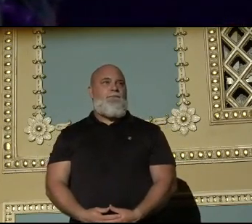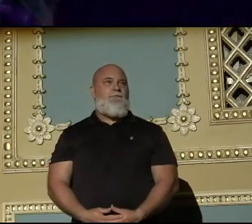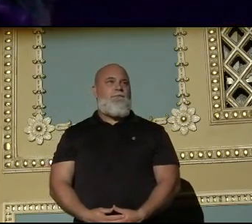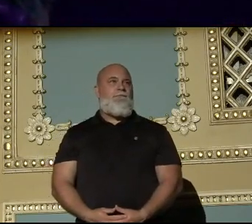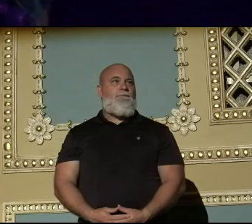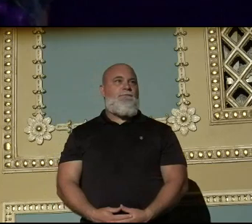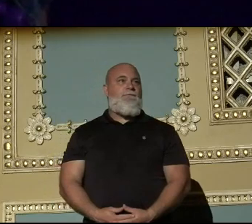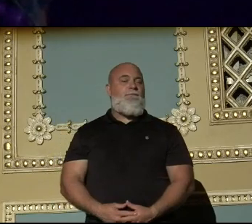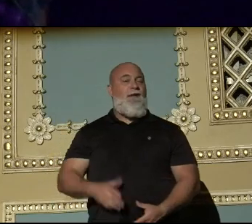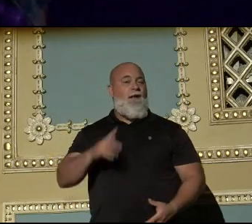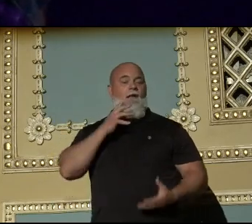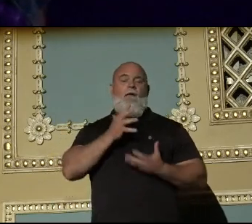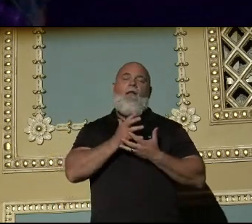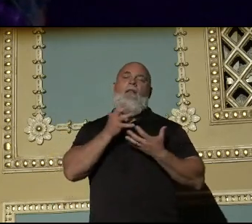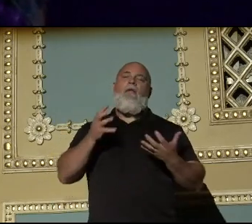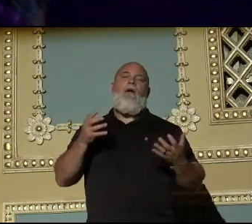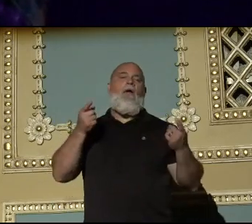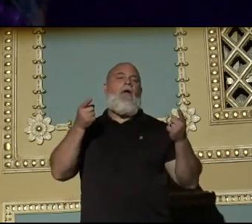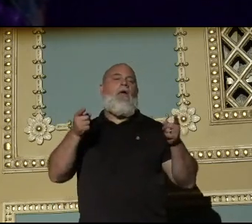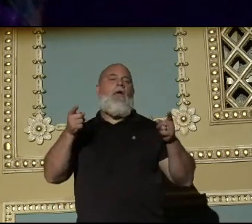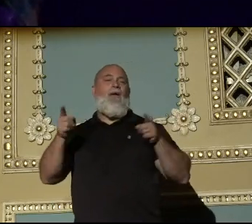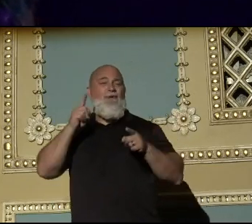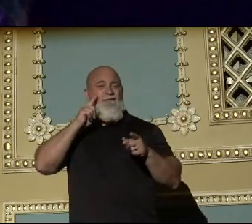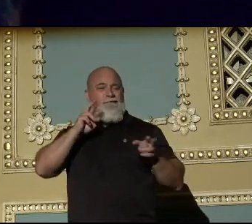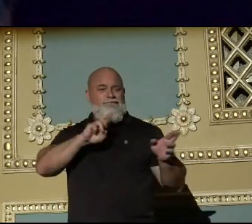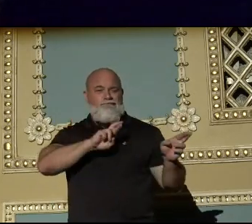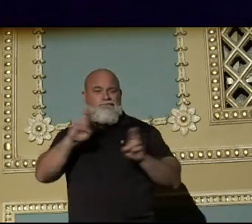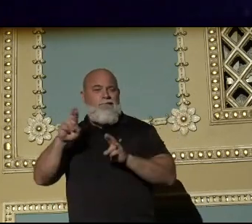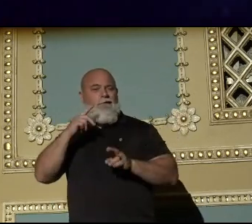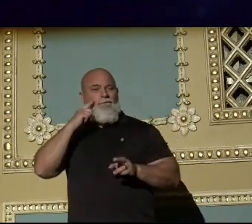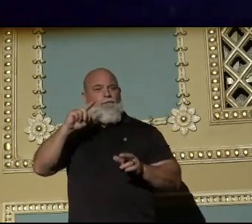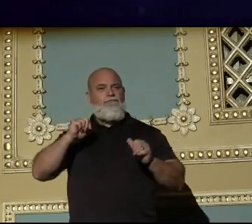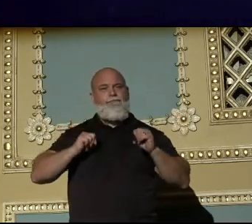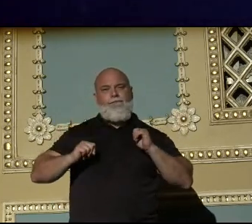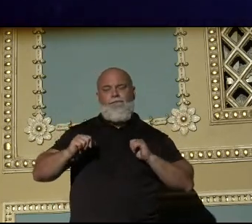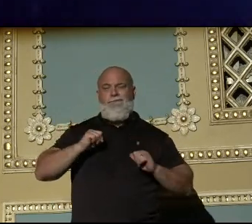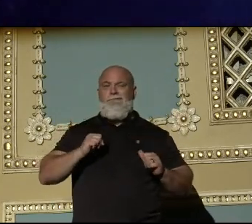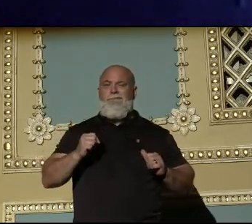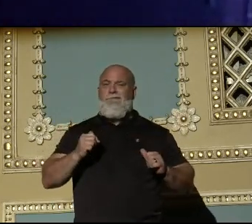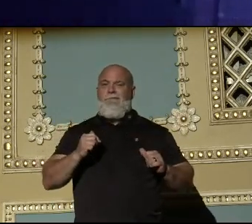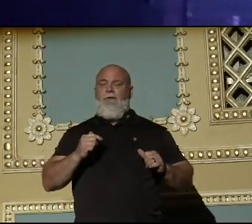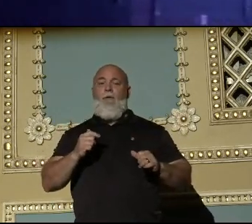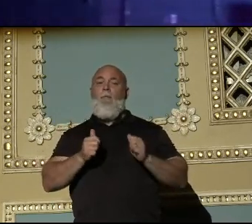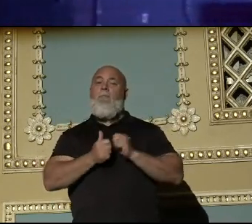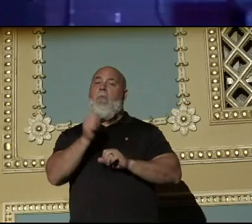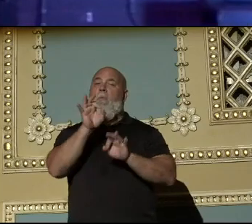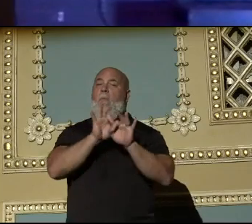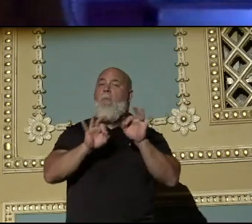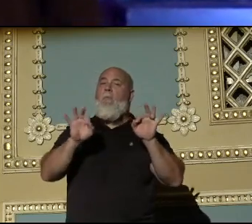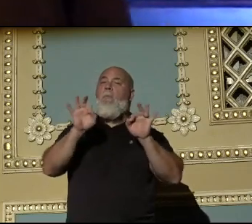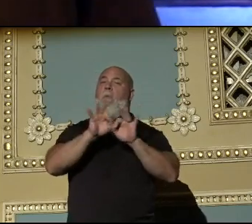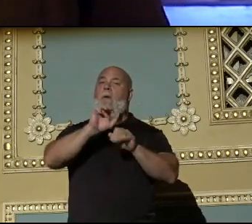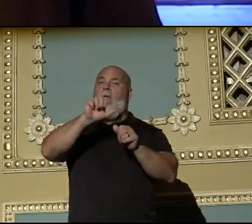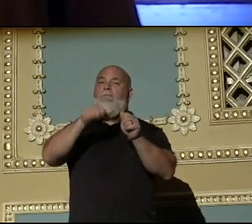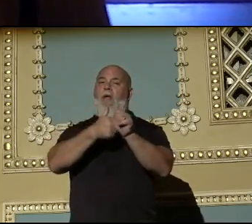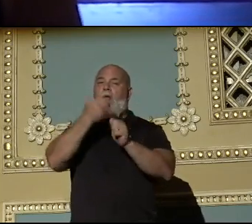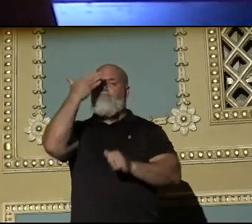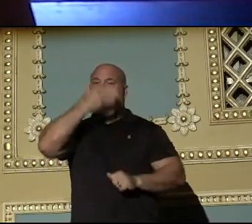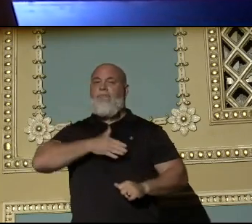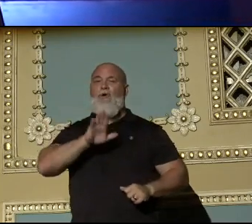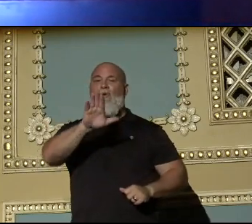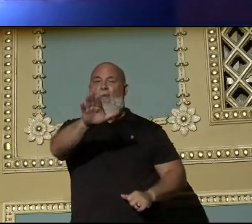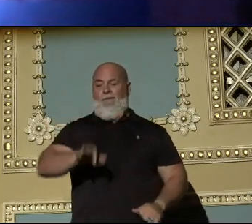There's a lot that happens to prepare for each and every performance. Perhaps the most important action behind the scenes are your